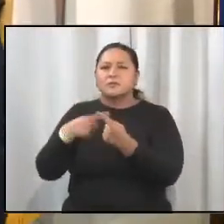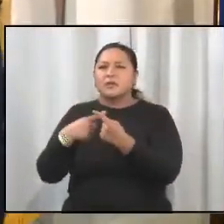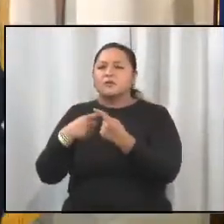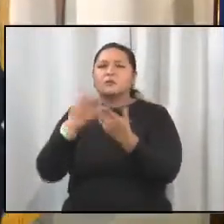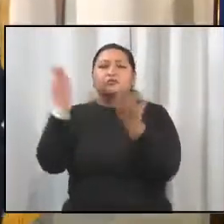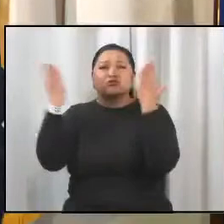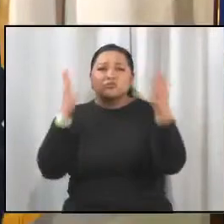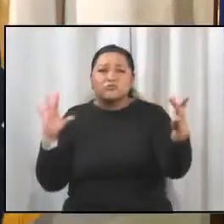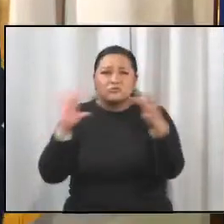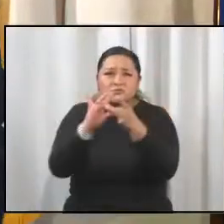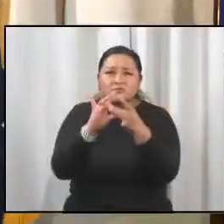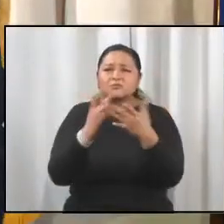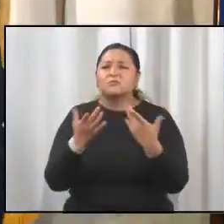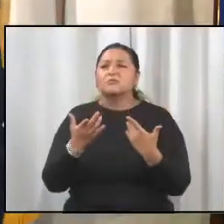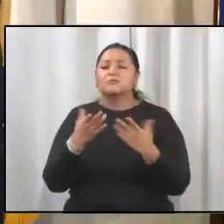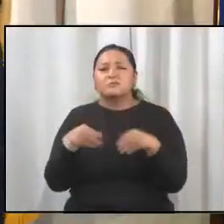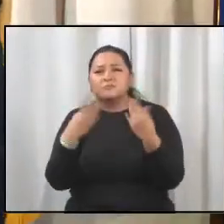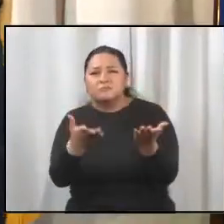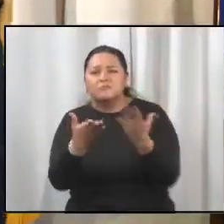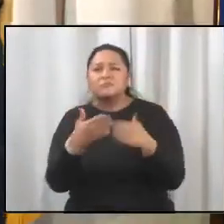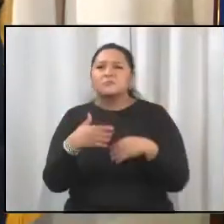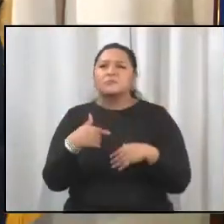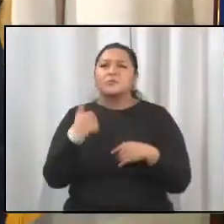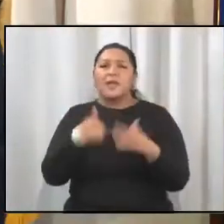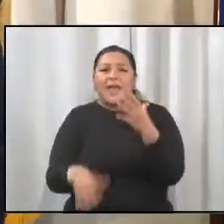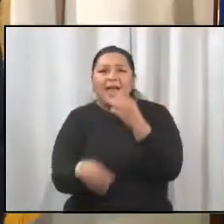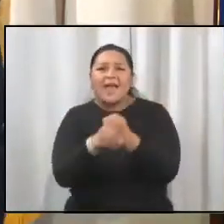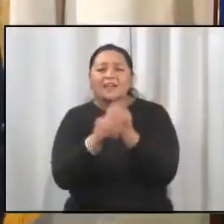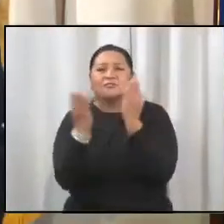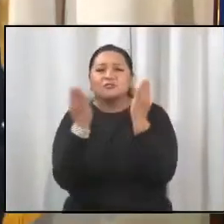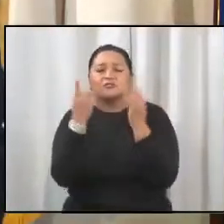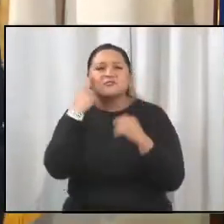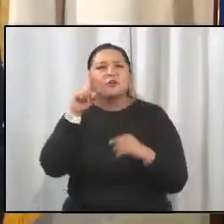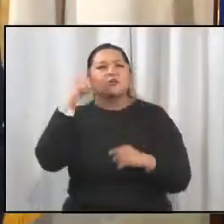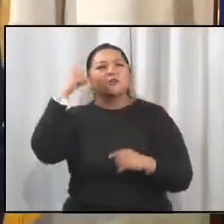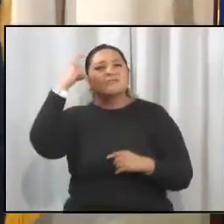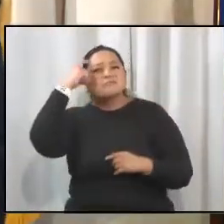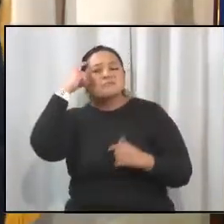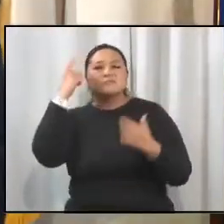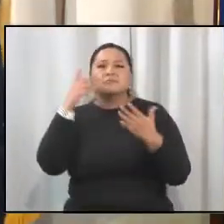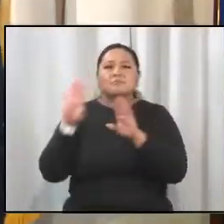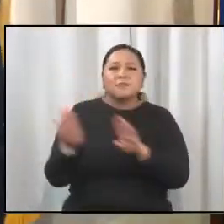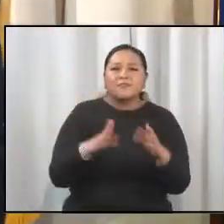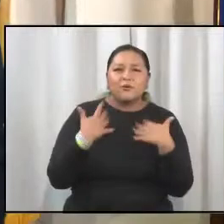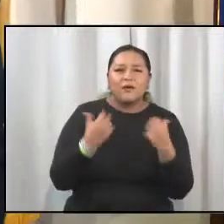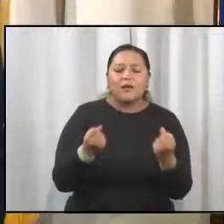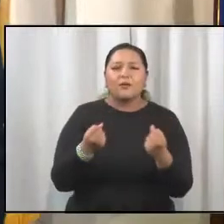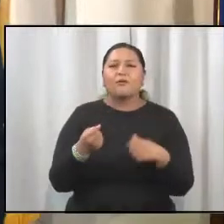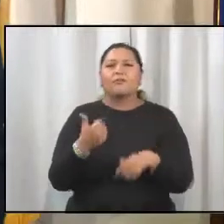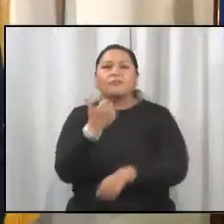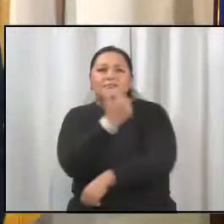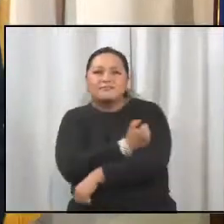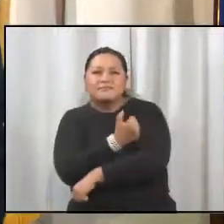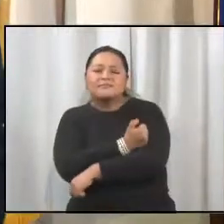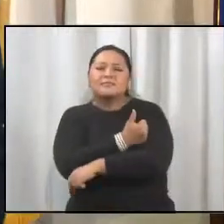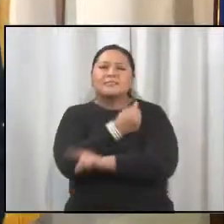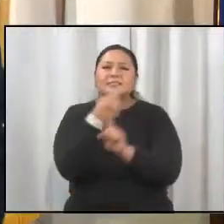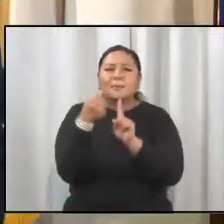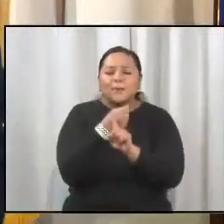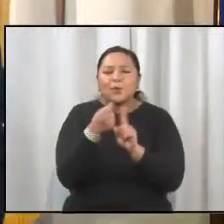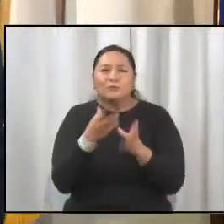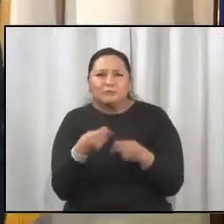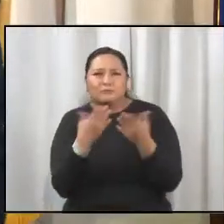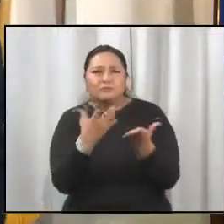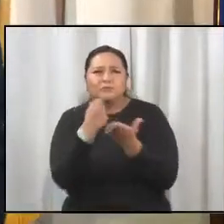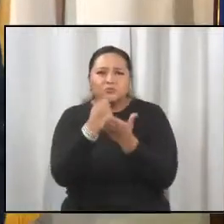services, how we expand our capacity for behavioral health and substance use support in our communities. But this is a really big